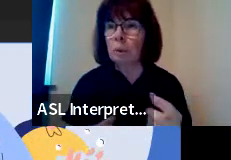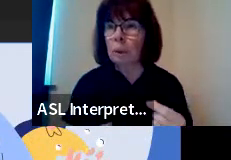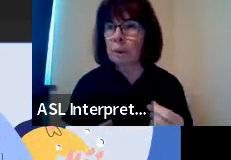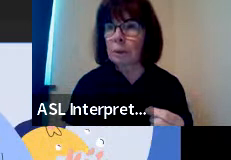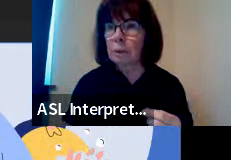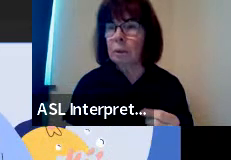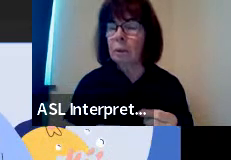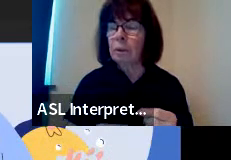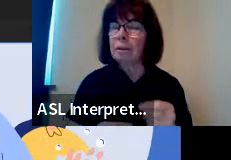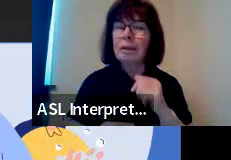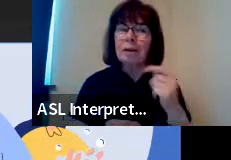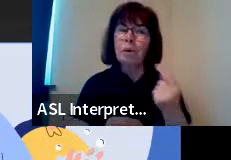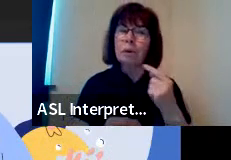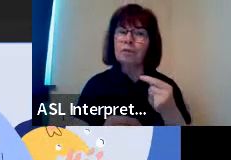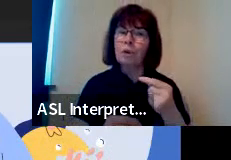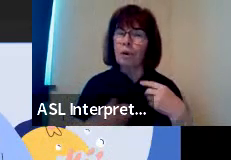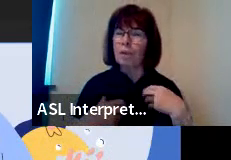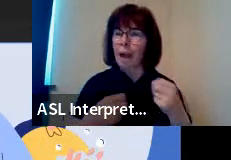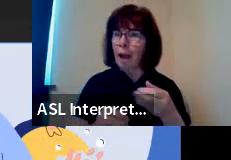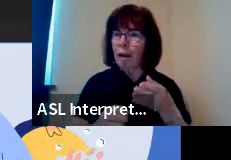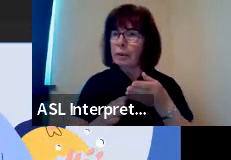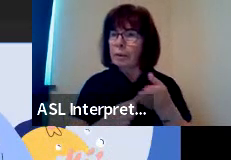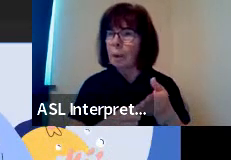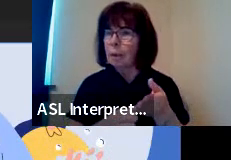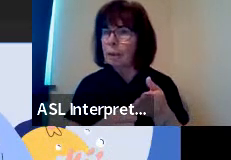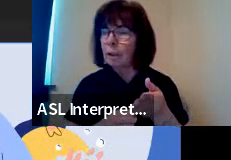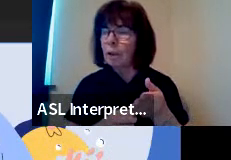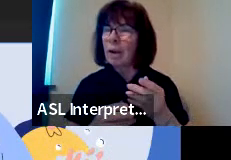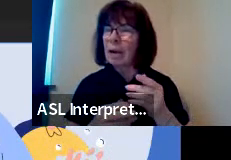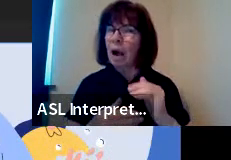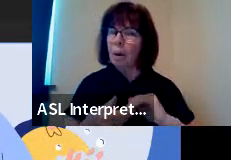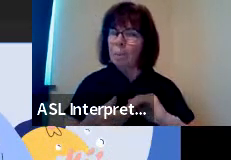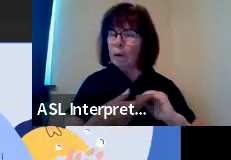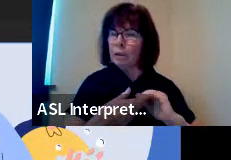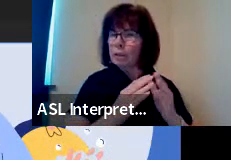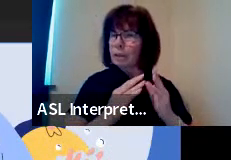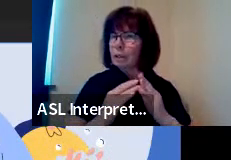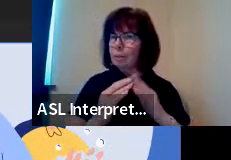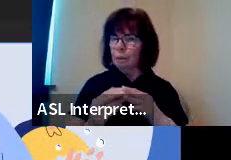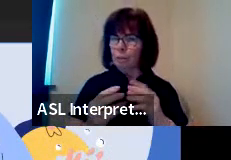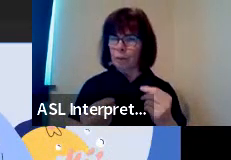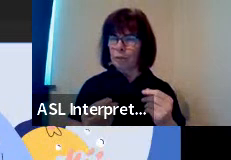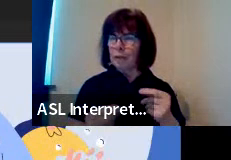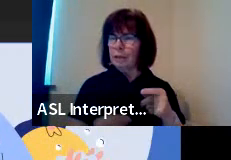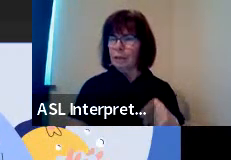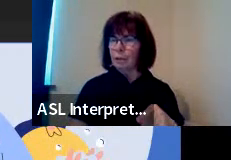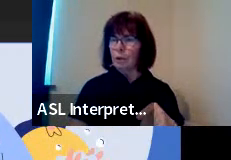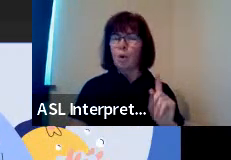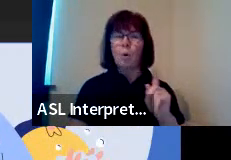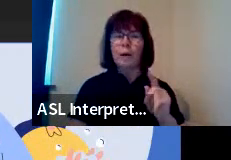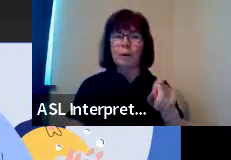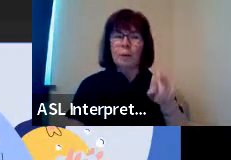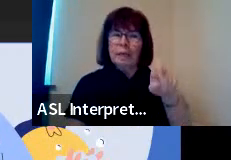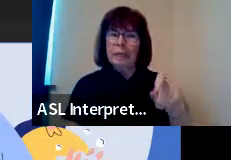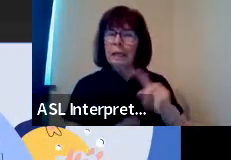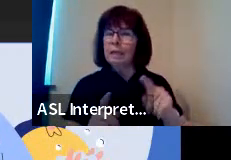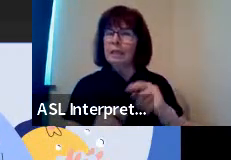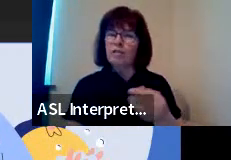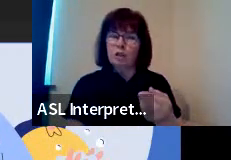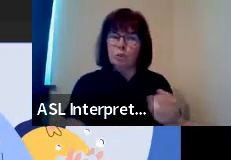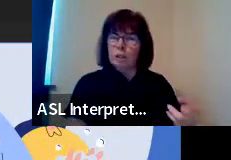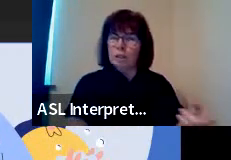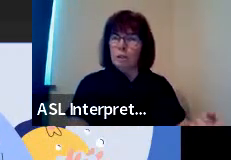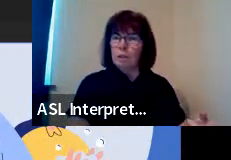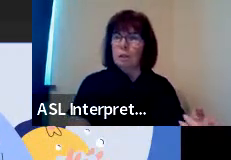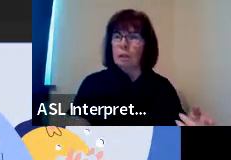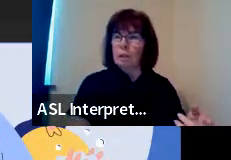what the health department can do, what can our community partners do? Where is it that we need the resources that we have in our